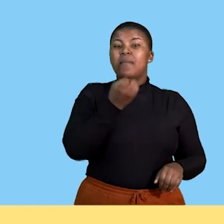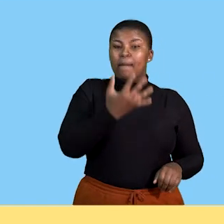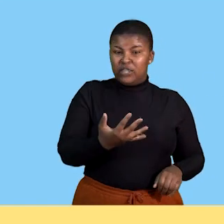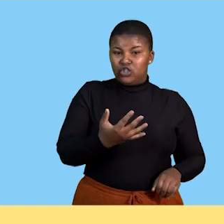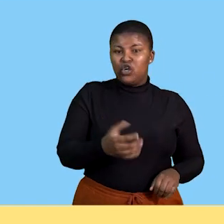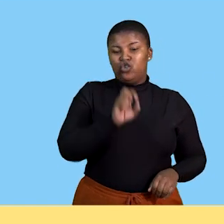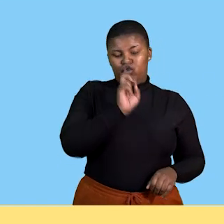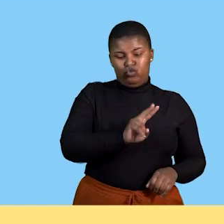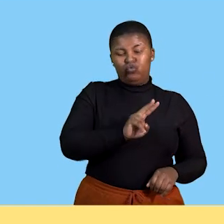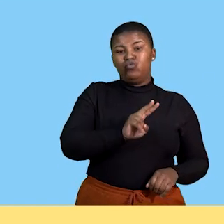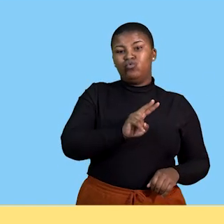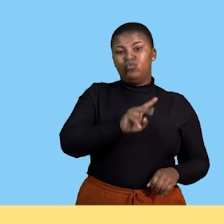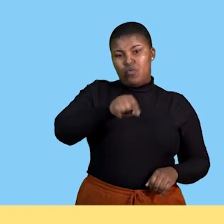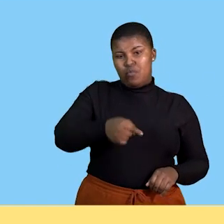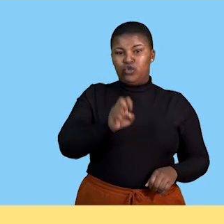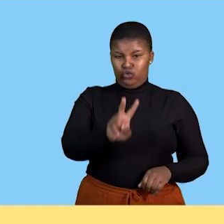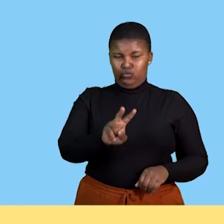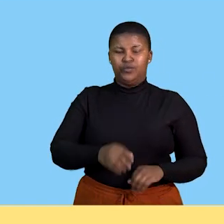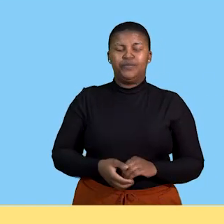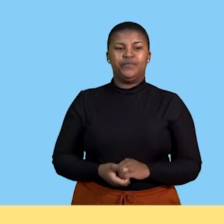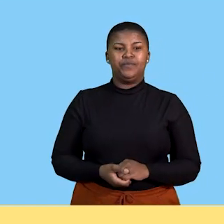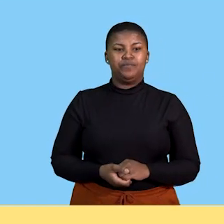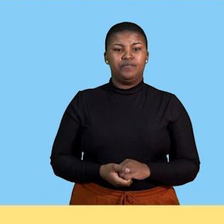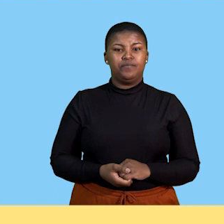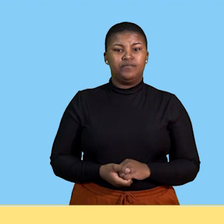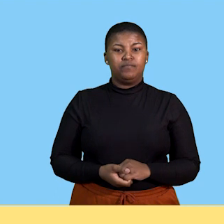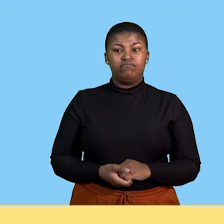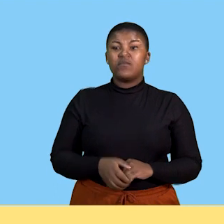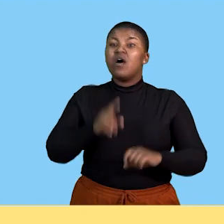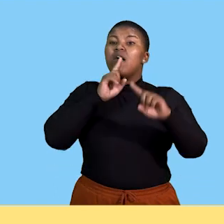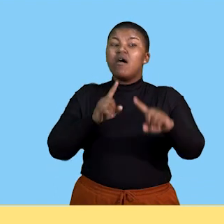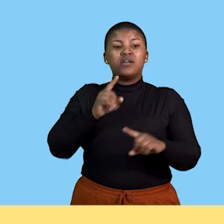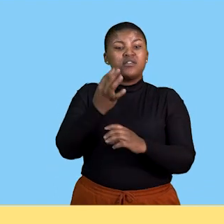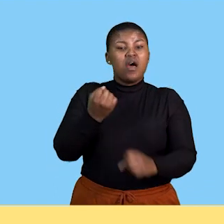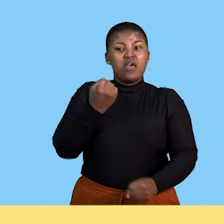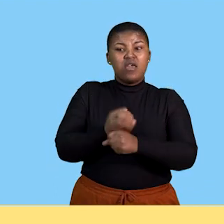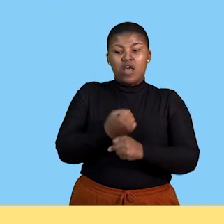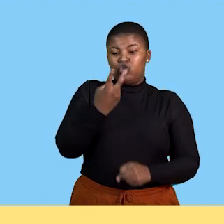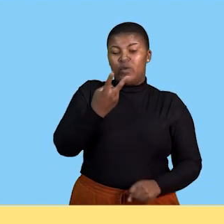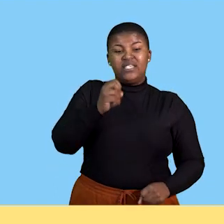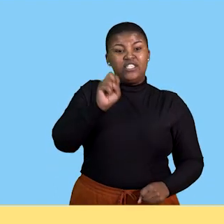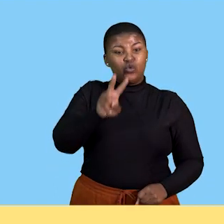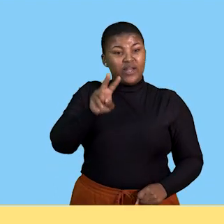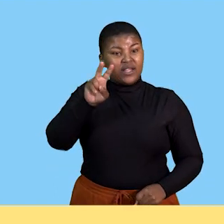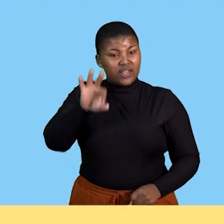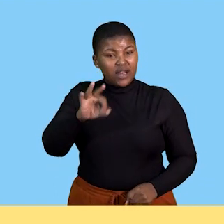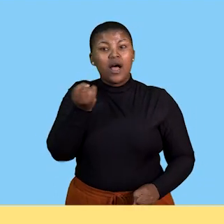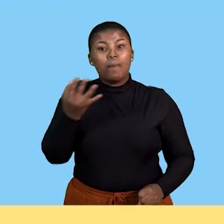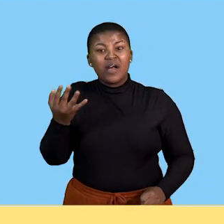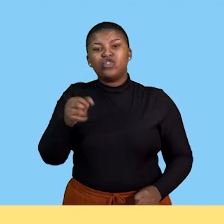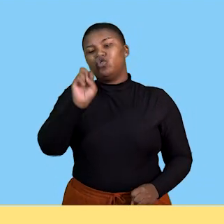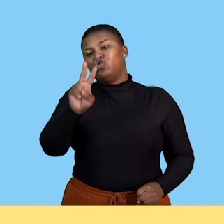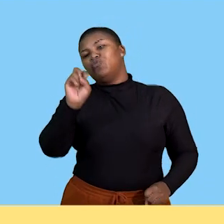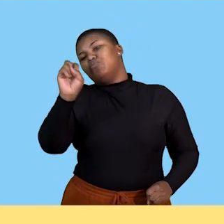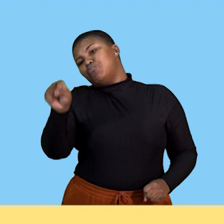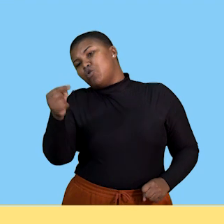22,000. 22,000 as to 10,000. As to 10,000. Then I divide this